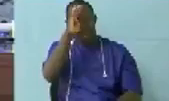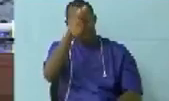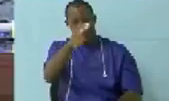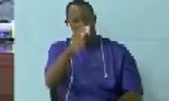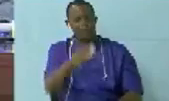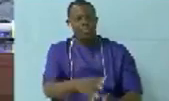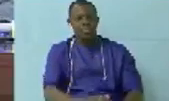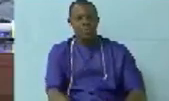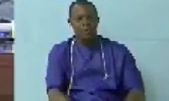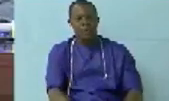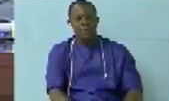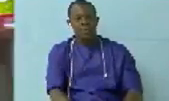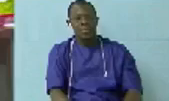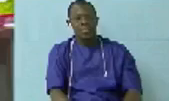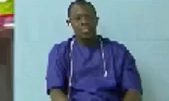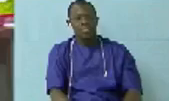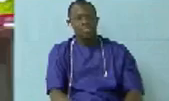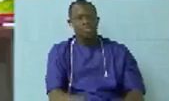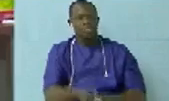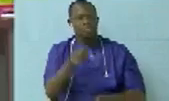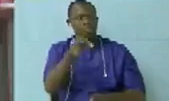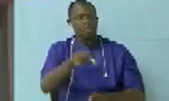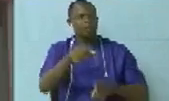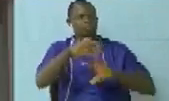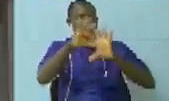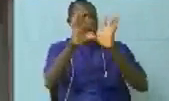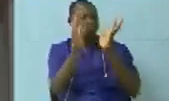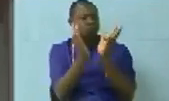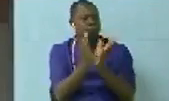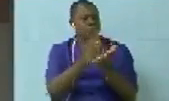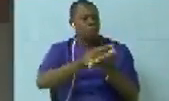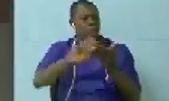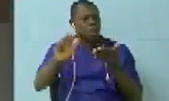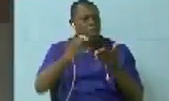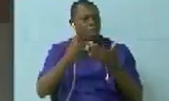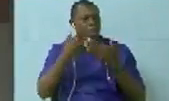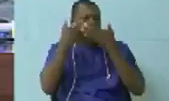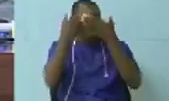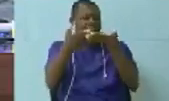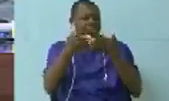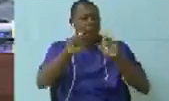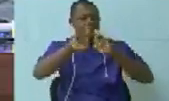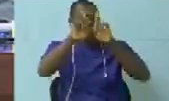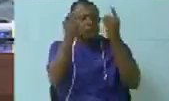It seems this whole week is dedicated to the generals.